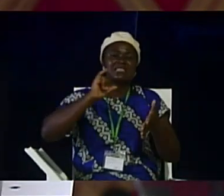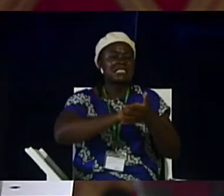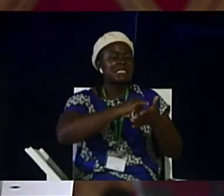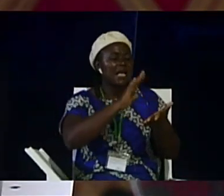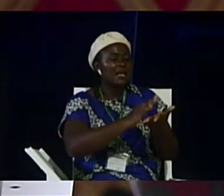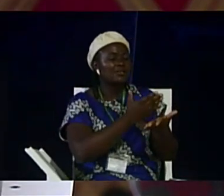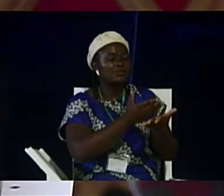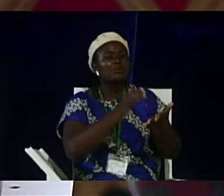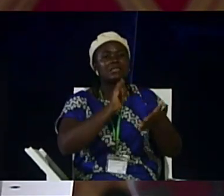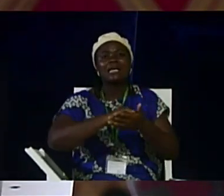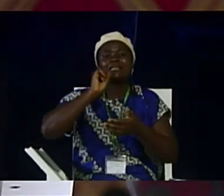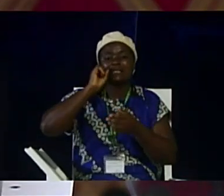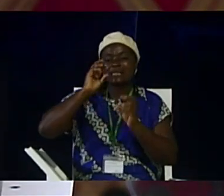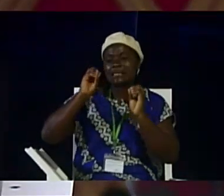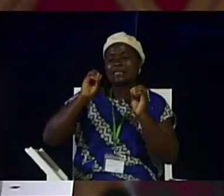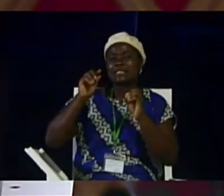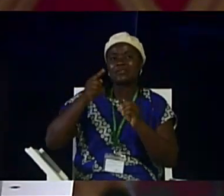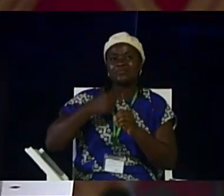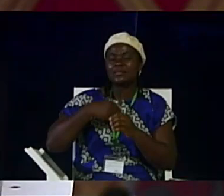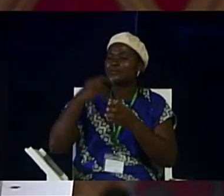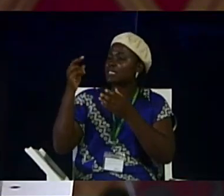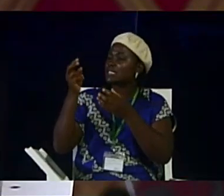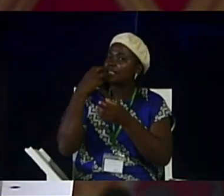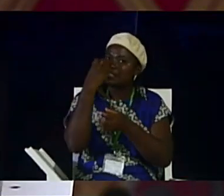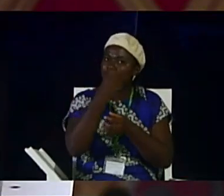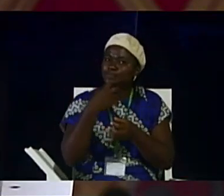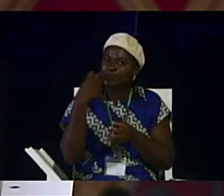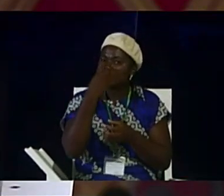that she taught me speaks to the